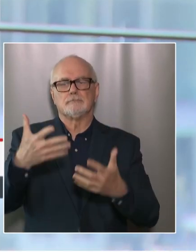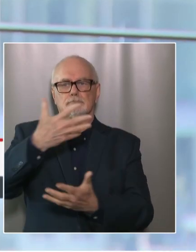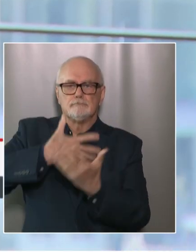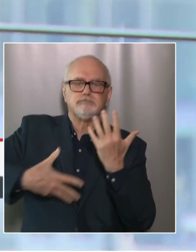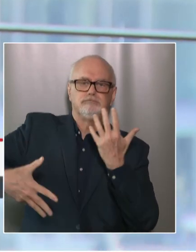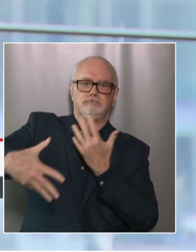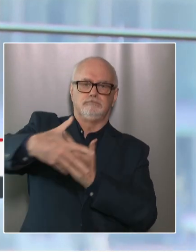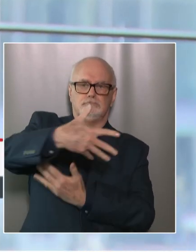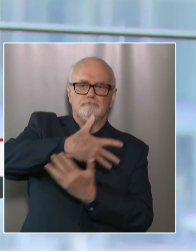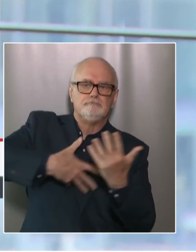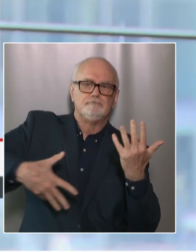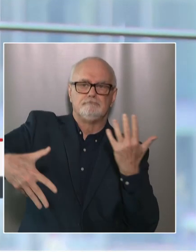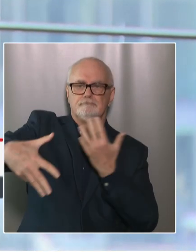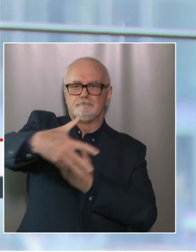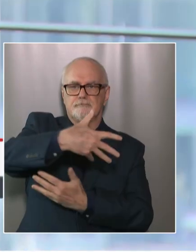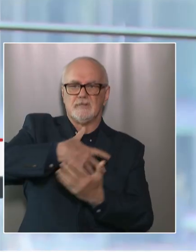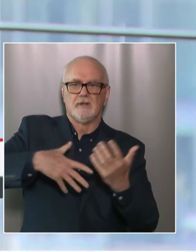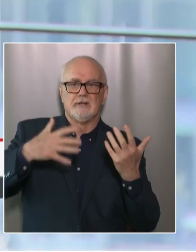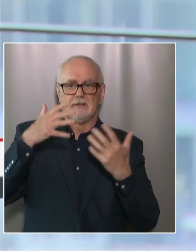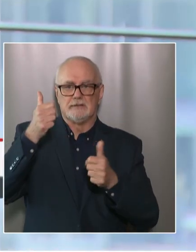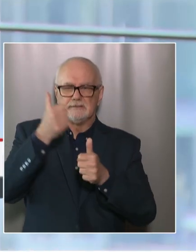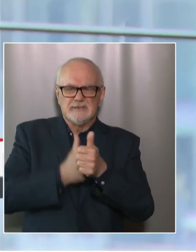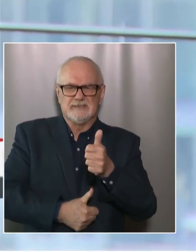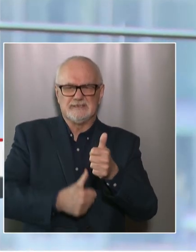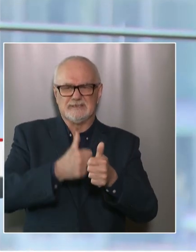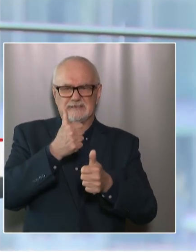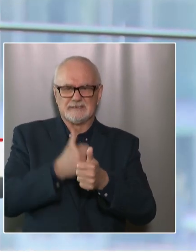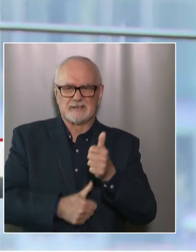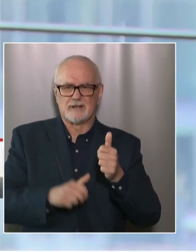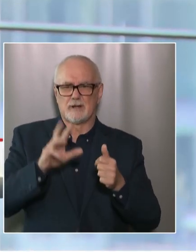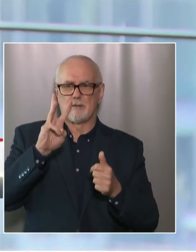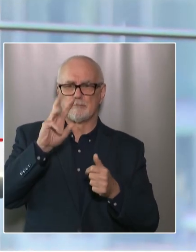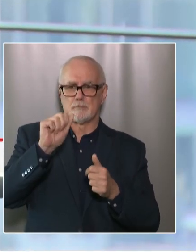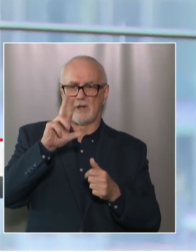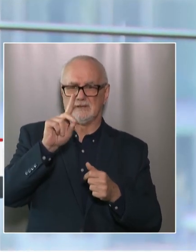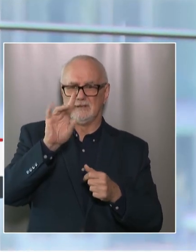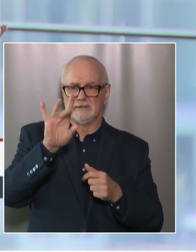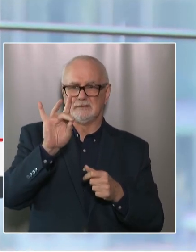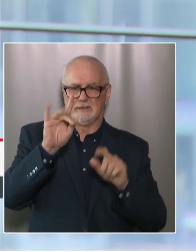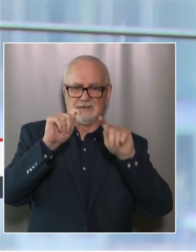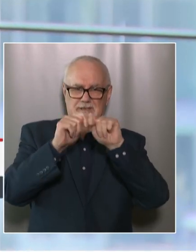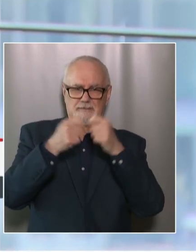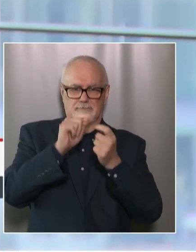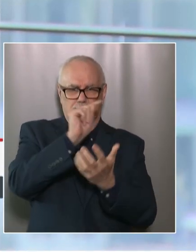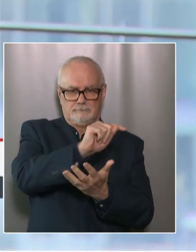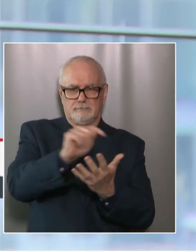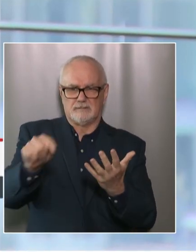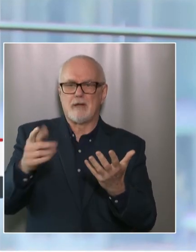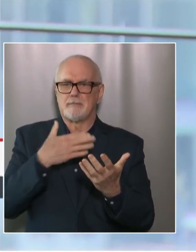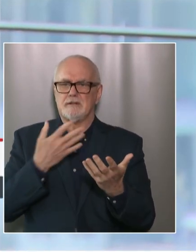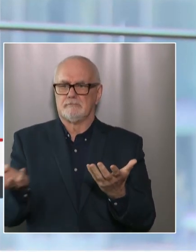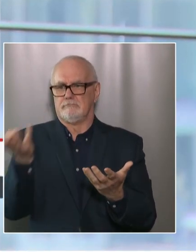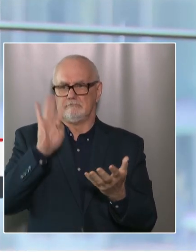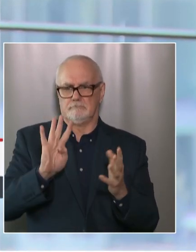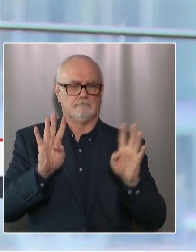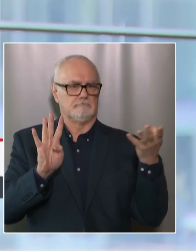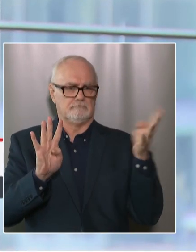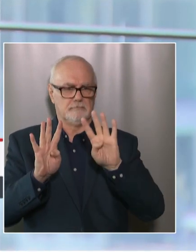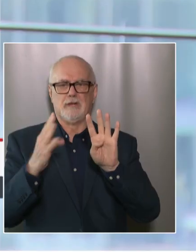like to invite each of the Elite 8 teams to come up and take a picture with